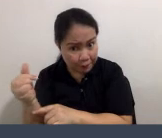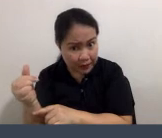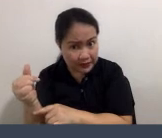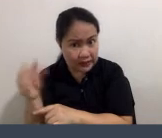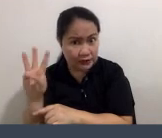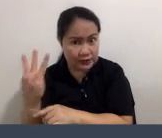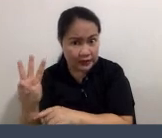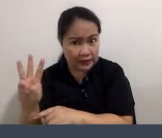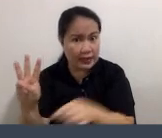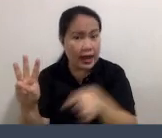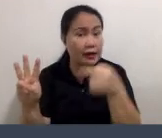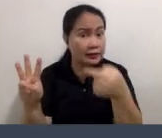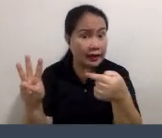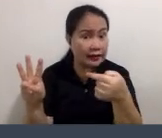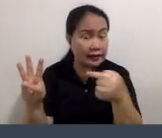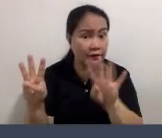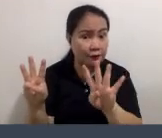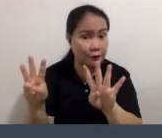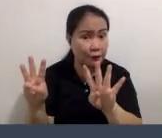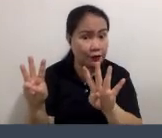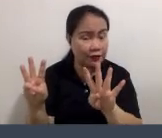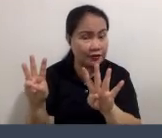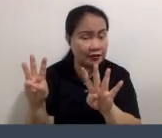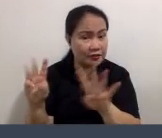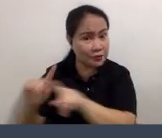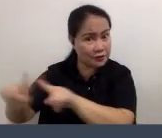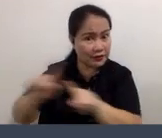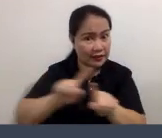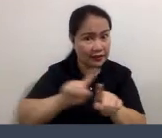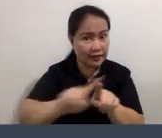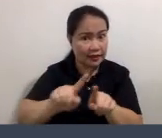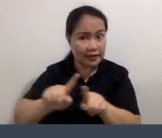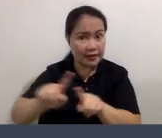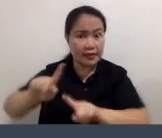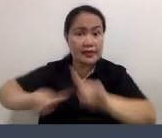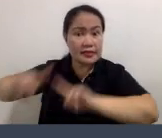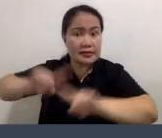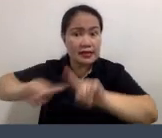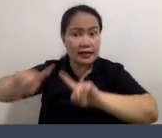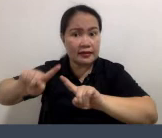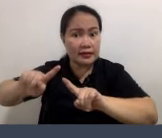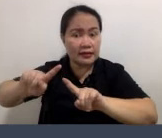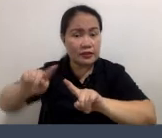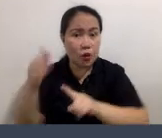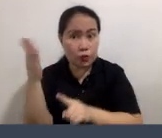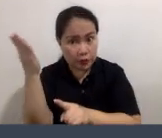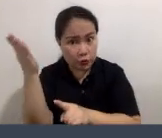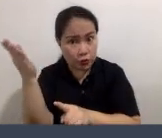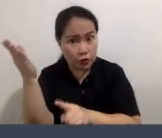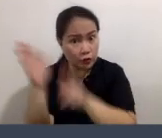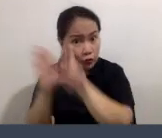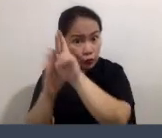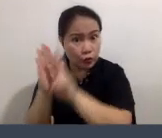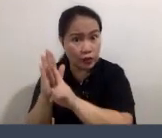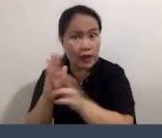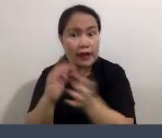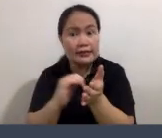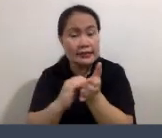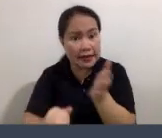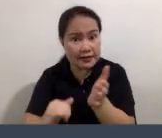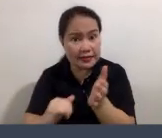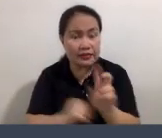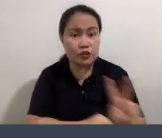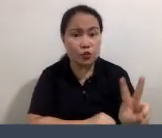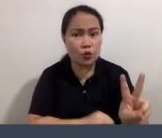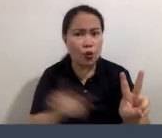isang negative. Okay? So, different signs yun. So, anong gagawin pag different signs? Subtract. So, we will have 6